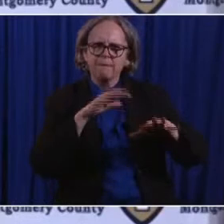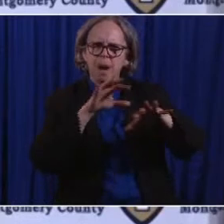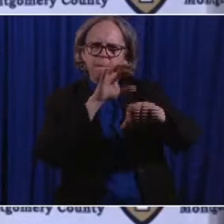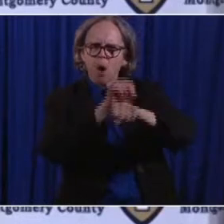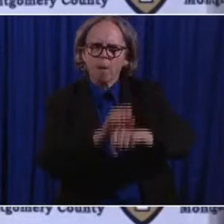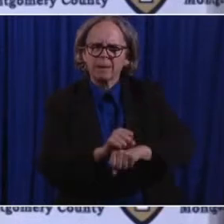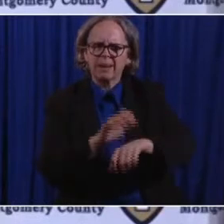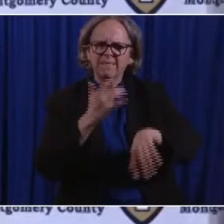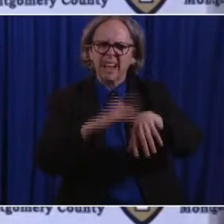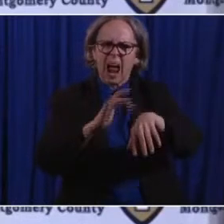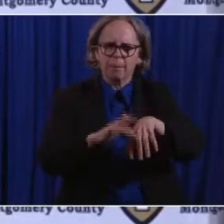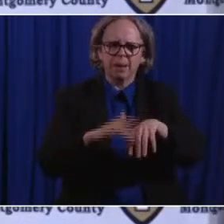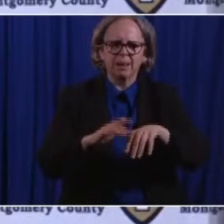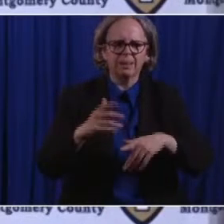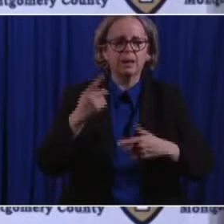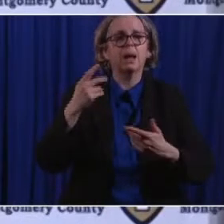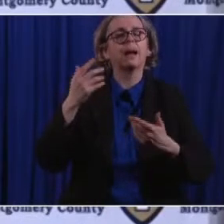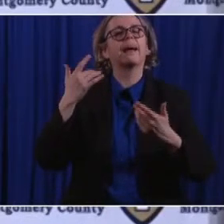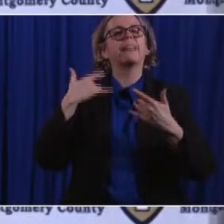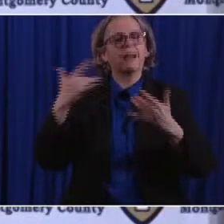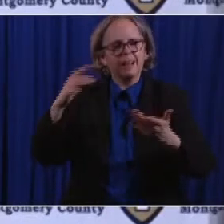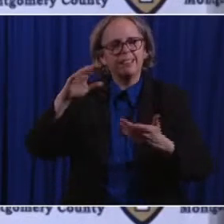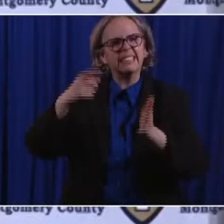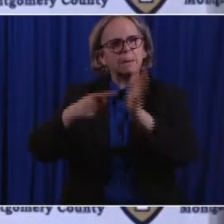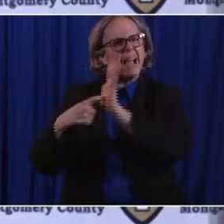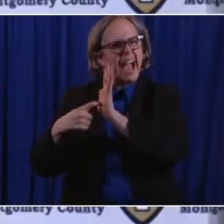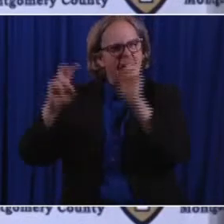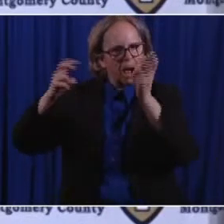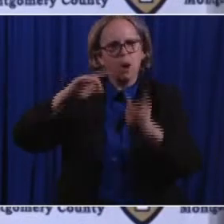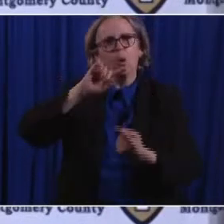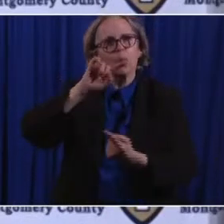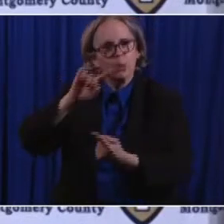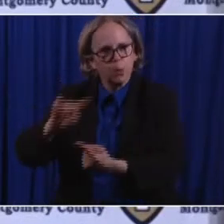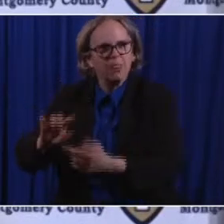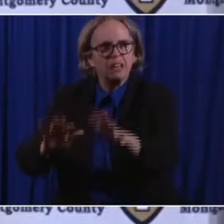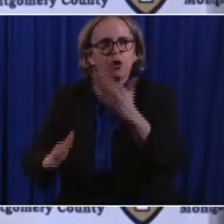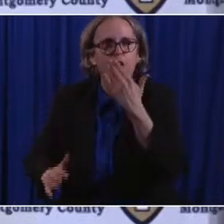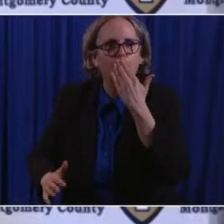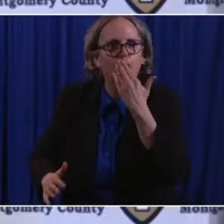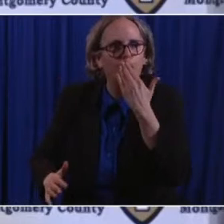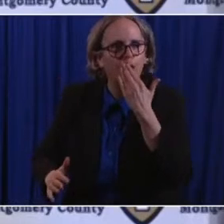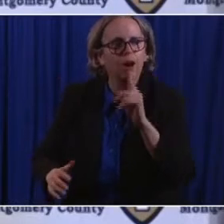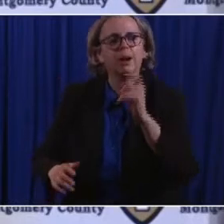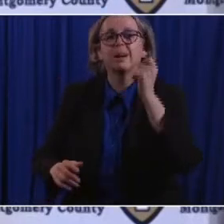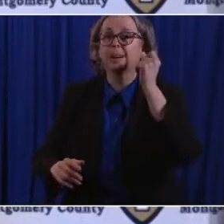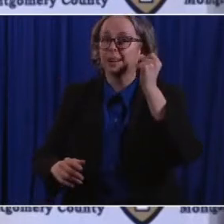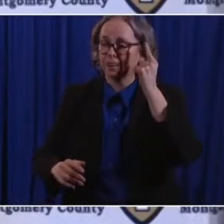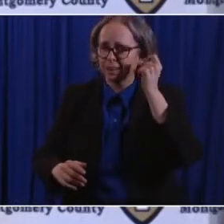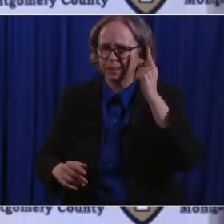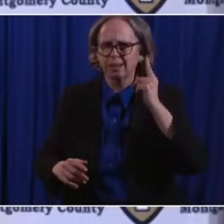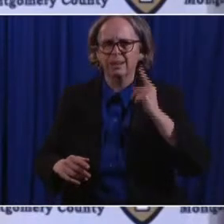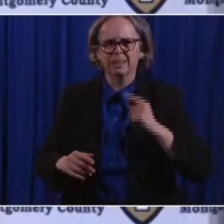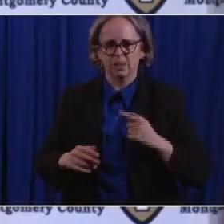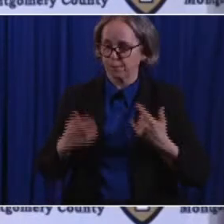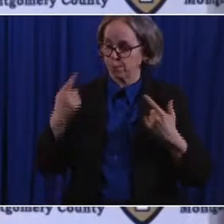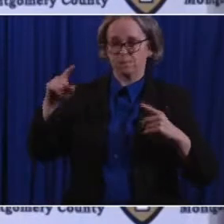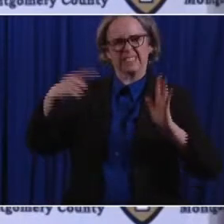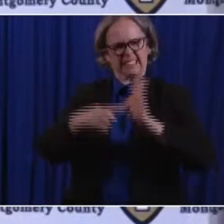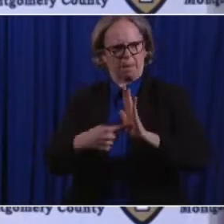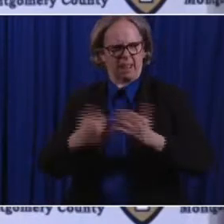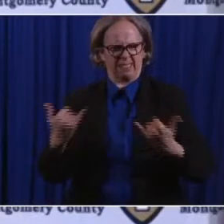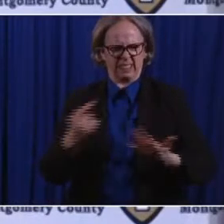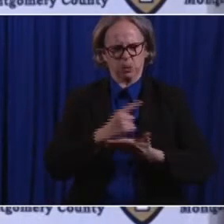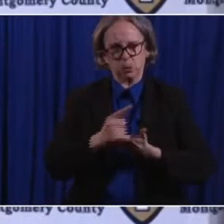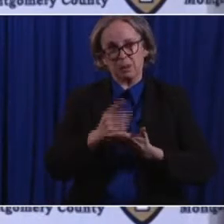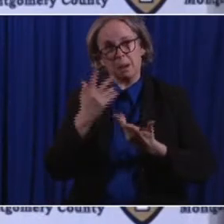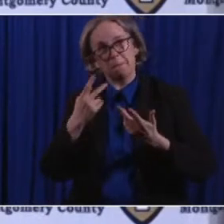actual supply. And the good news is we saw the week that we're in now and next week, and we hope and we believe in the